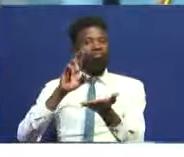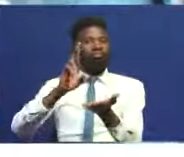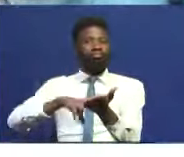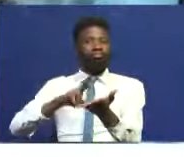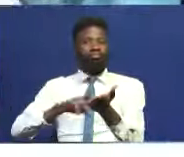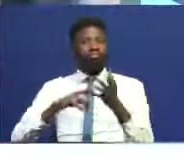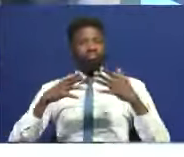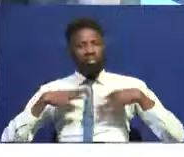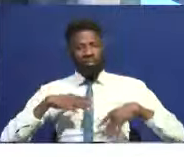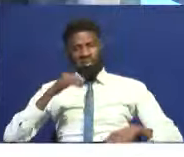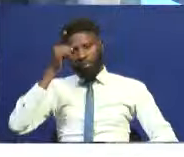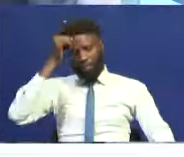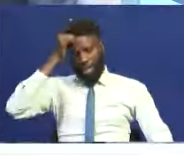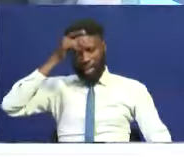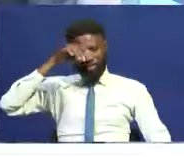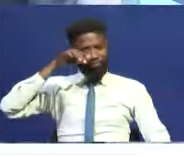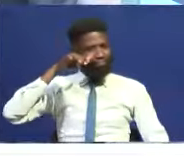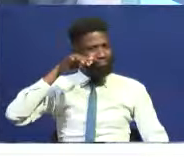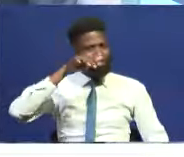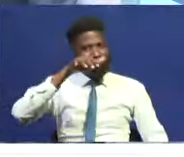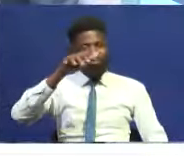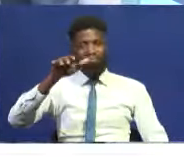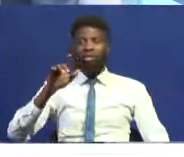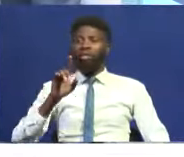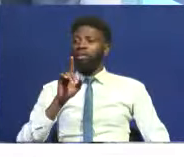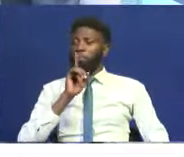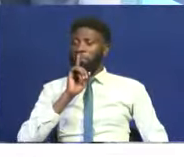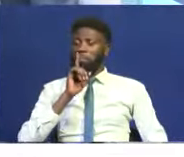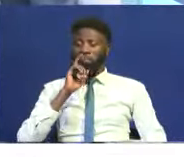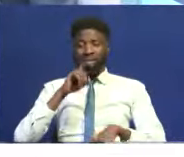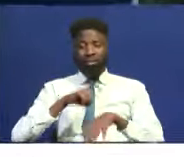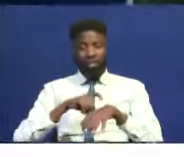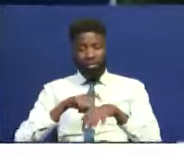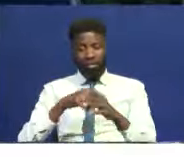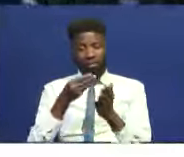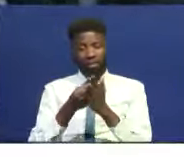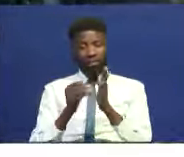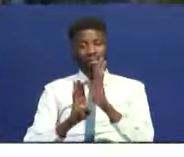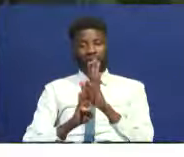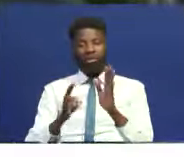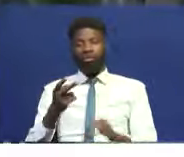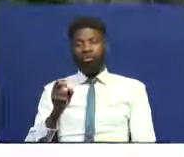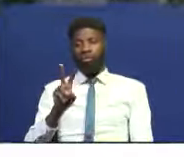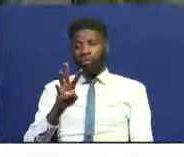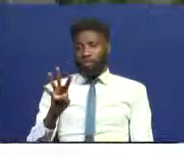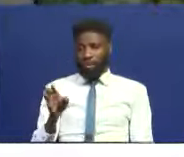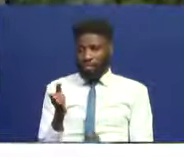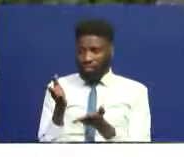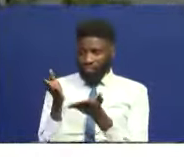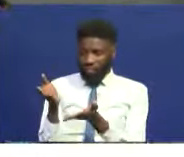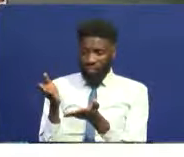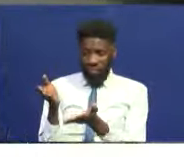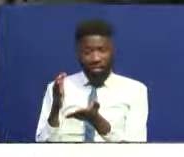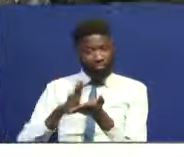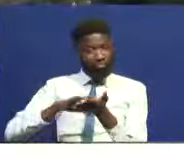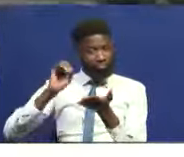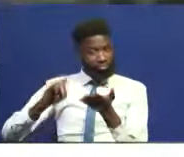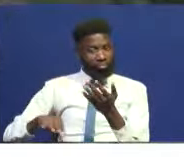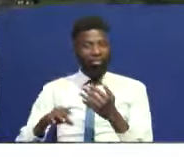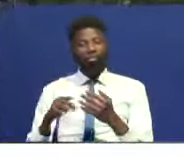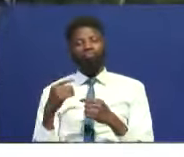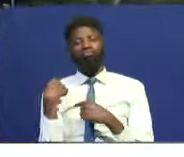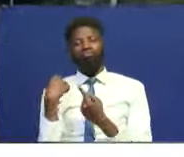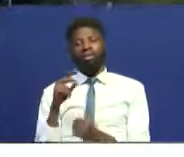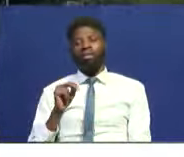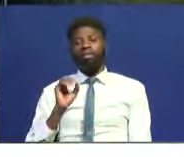far-flung areas. She added that following withdrawal of the Finance Bill 2024, existing NHIF contributions and benefits will continue